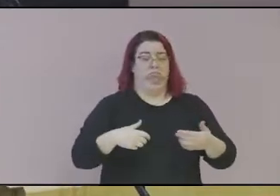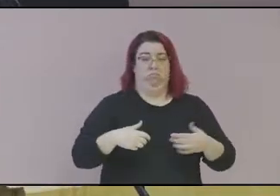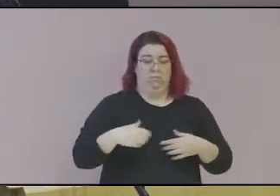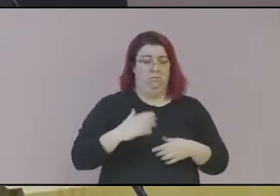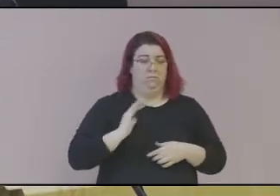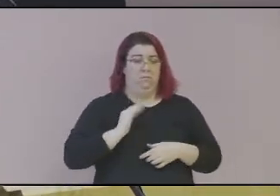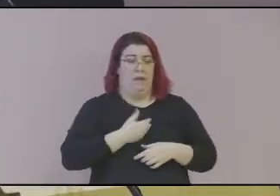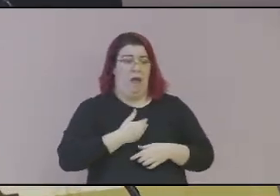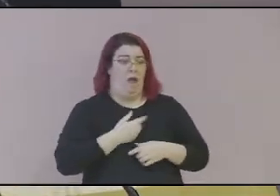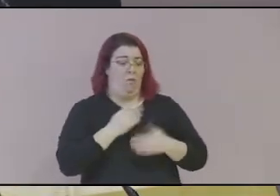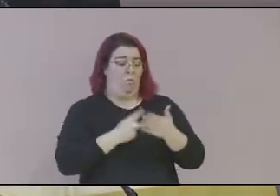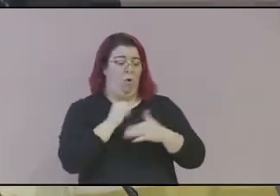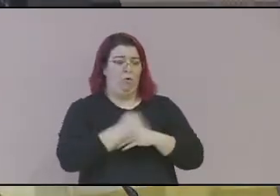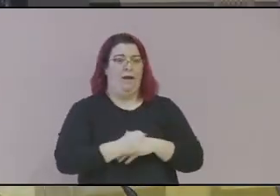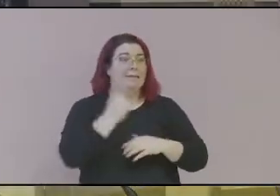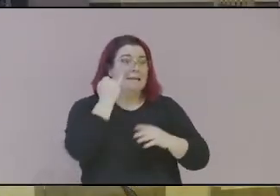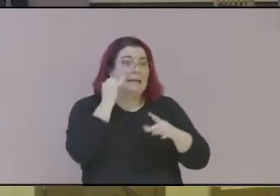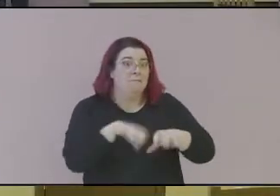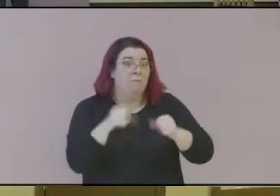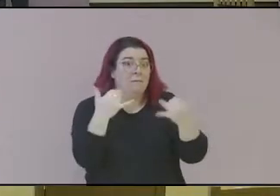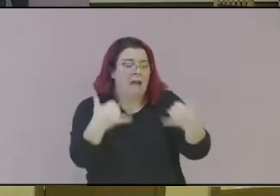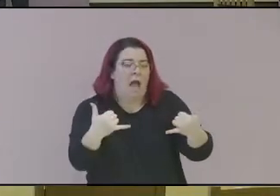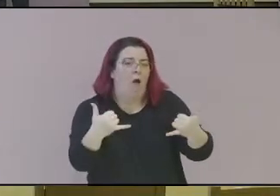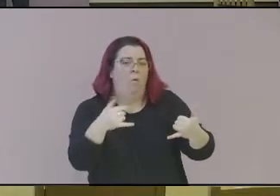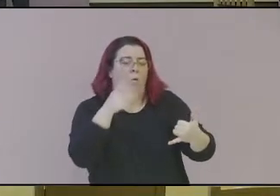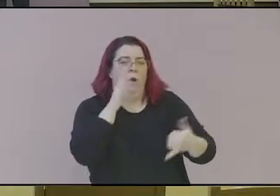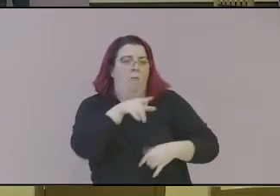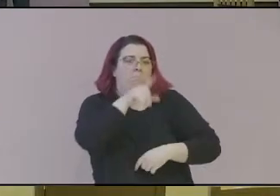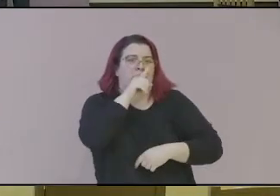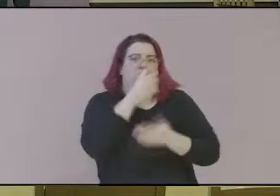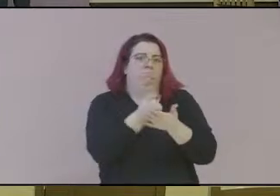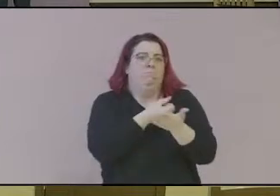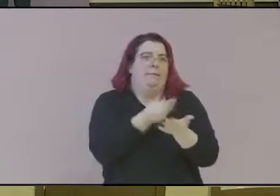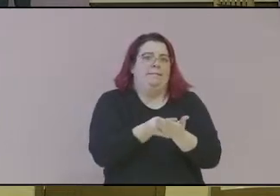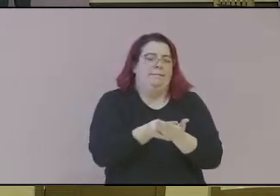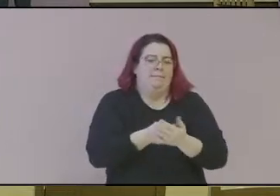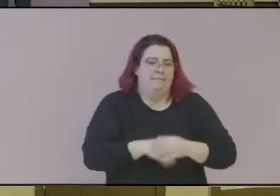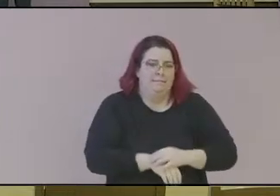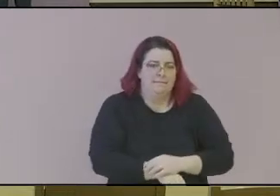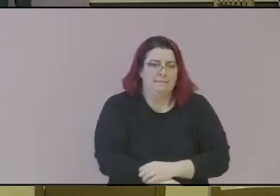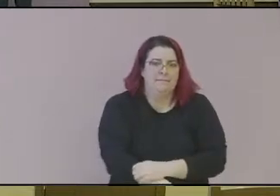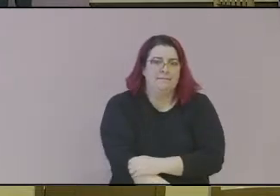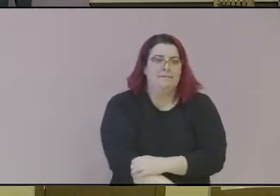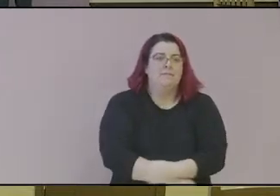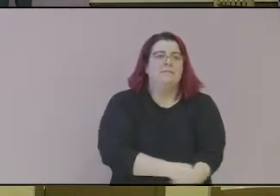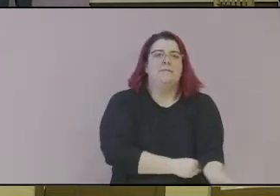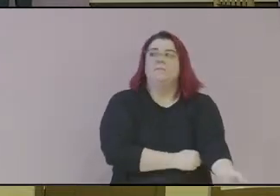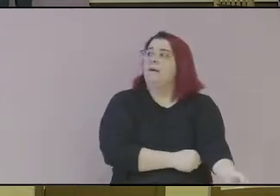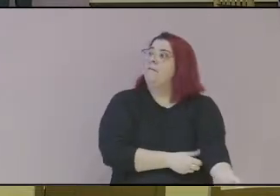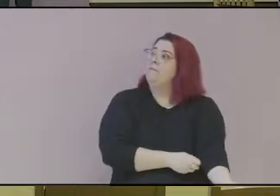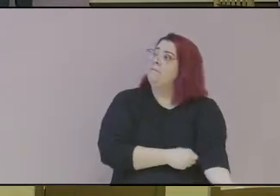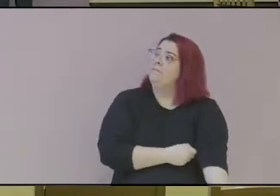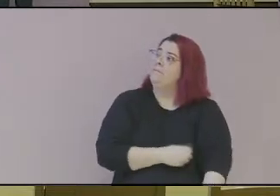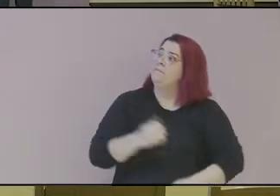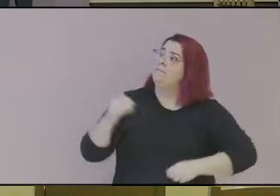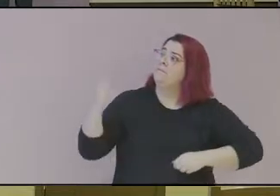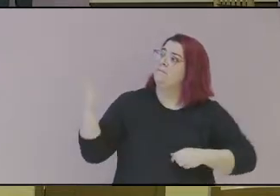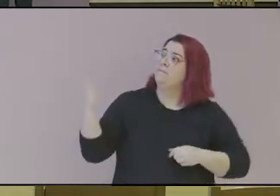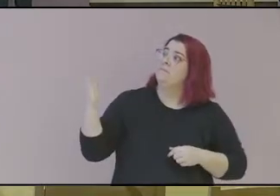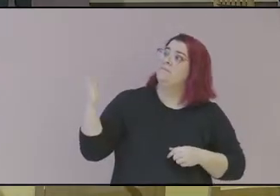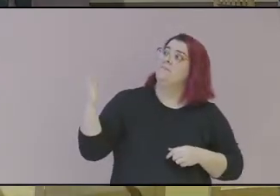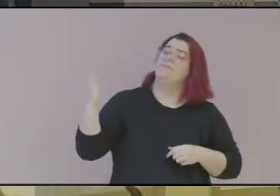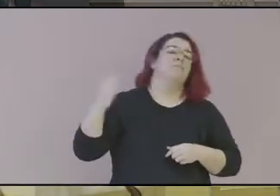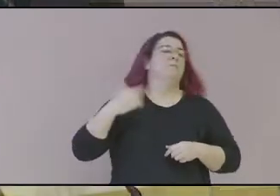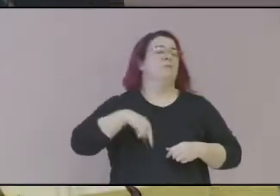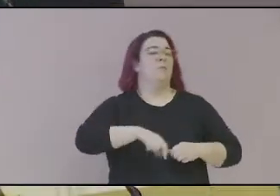culminated in a book very recently, about a week or two ago, How to Be Disabled in a Pandemic, pictured on this slide. A